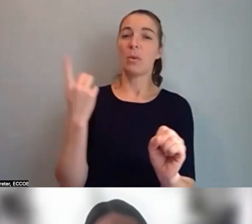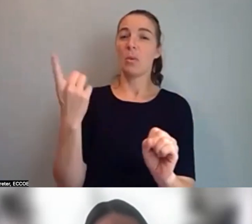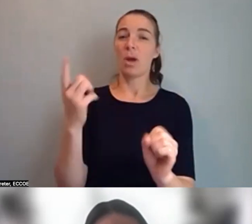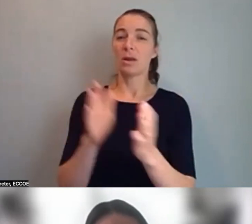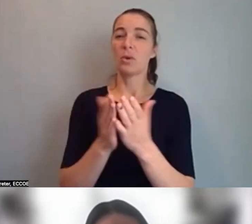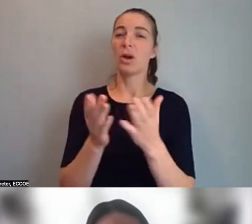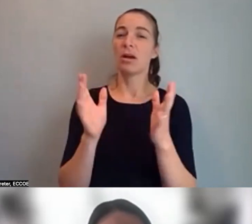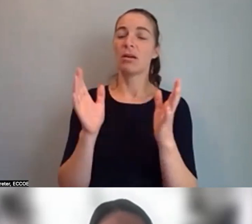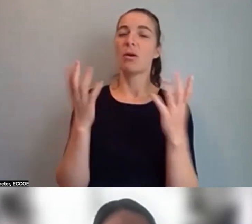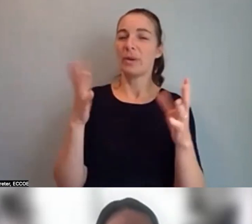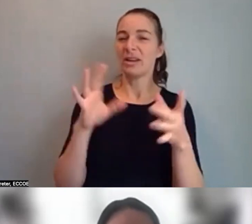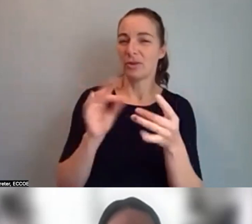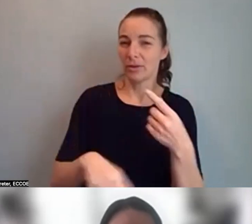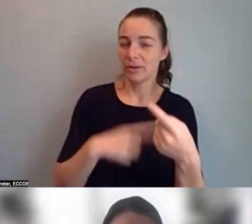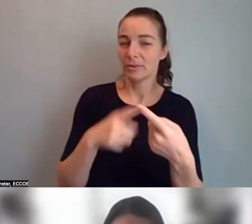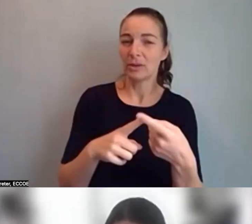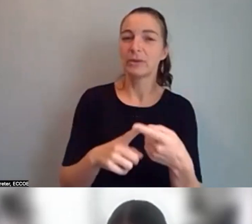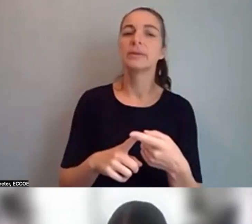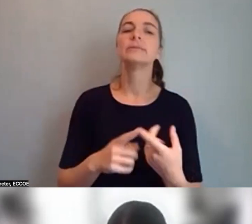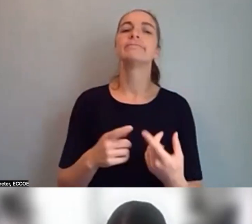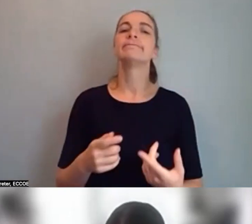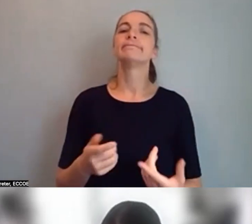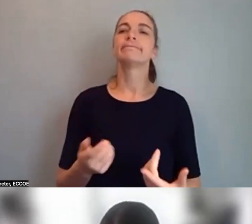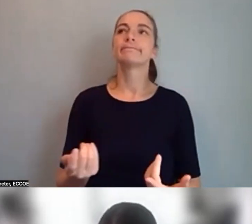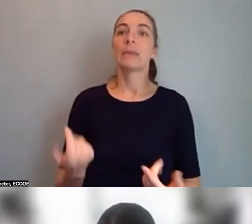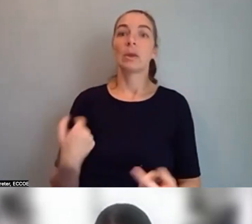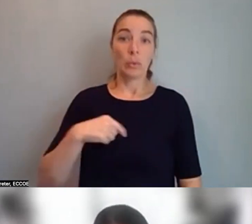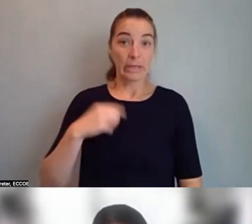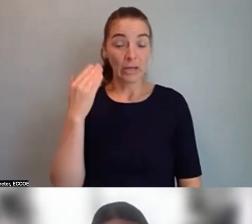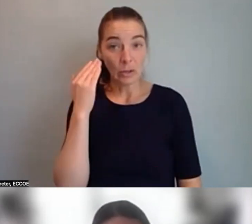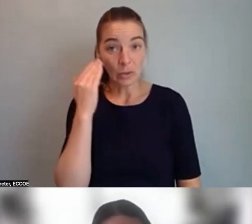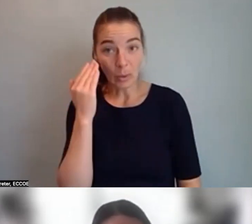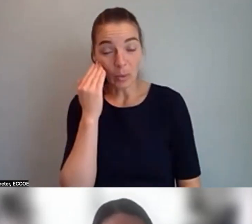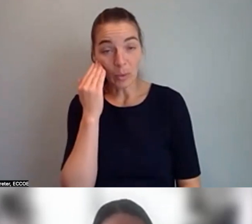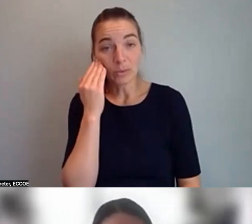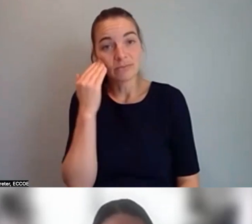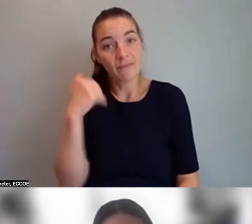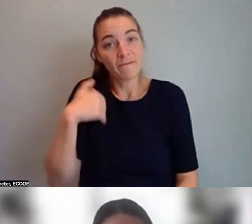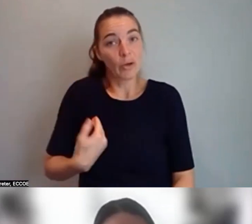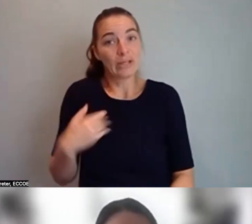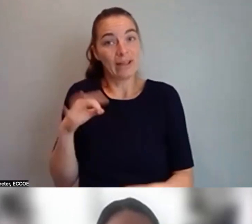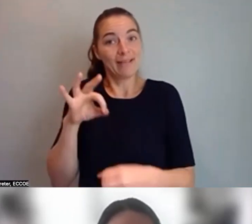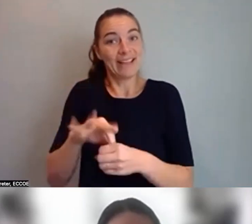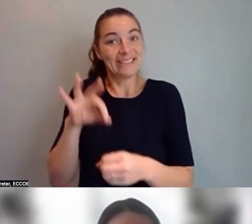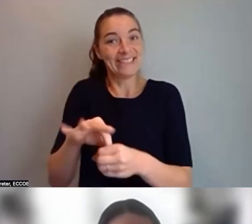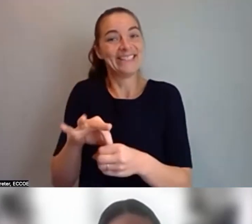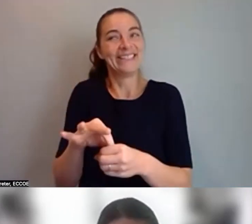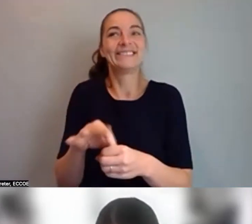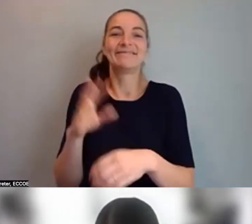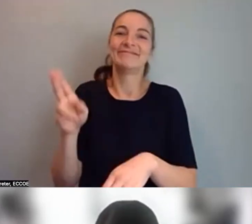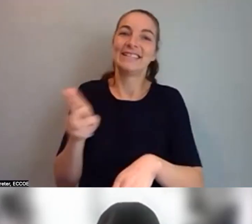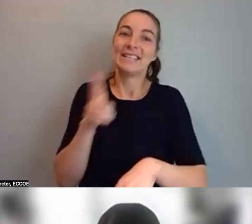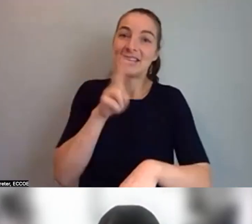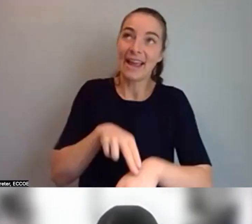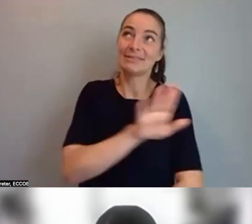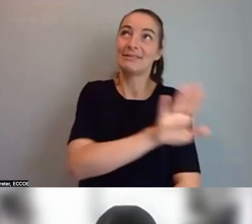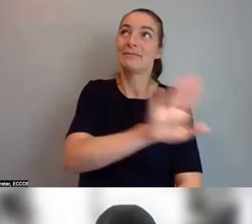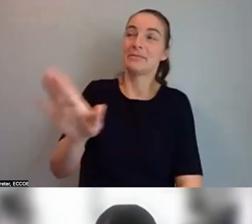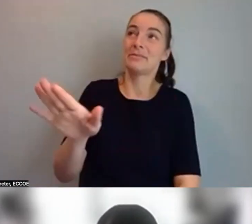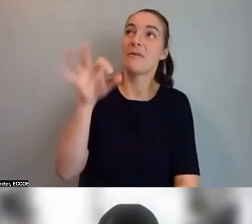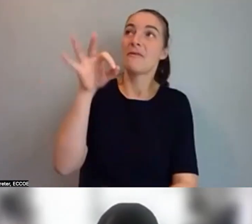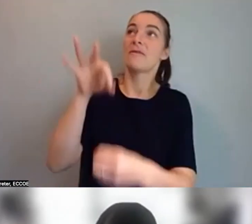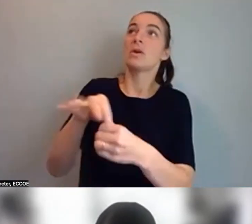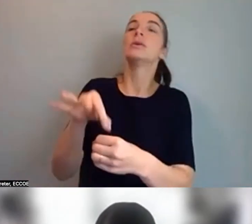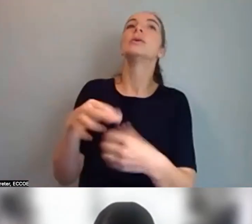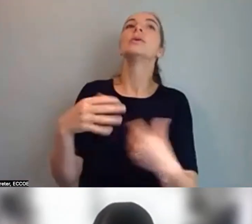is, and we know this because of the elections, you know, that national elections, that this is very much